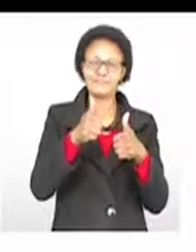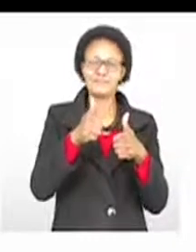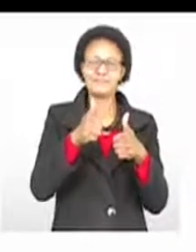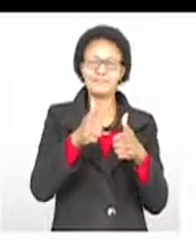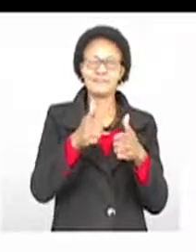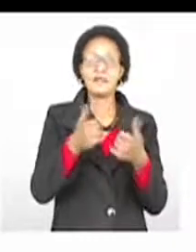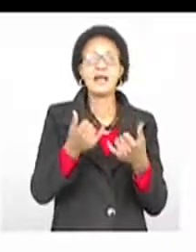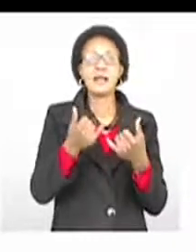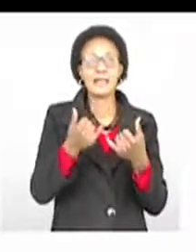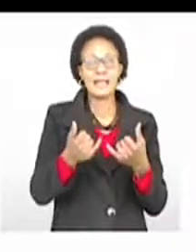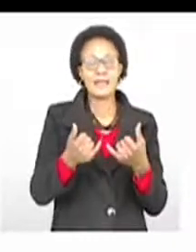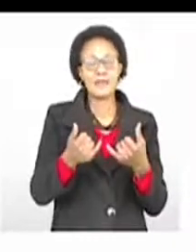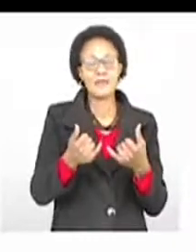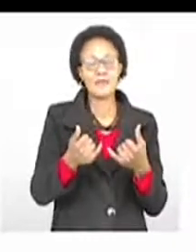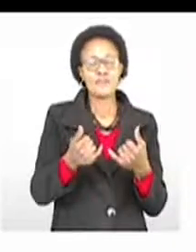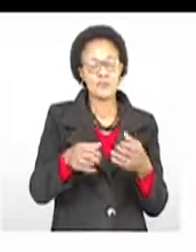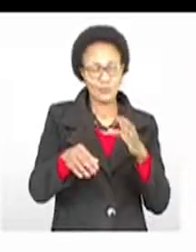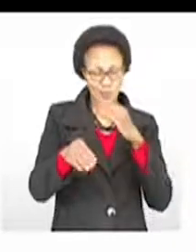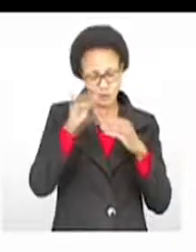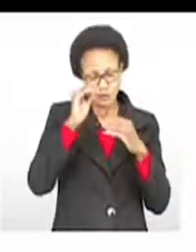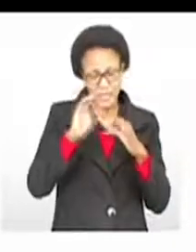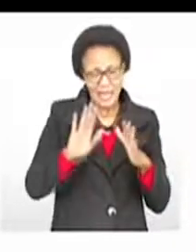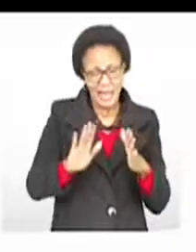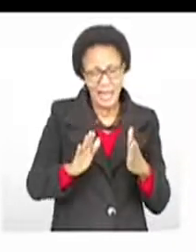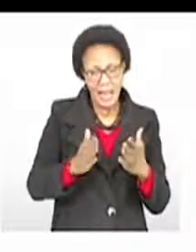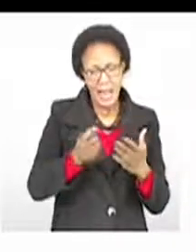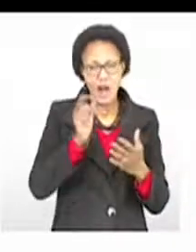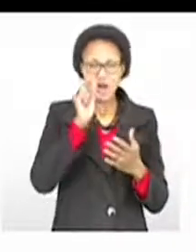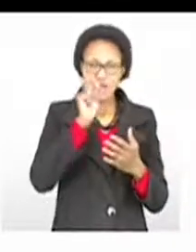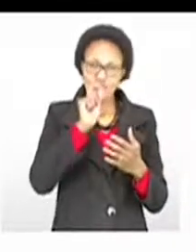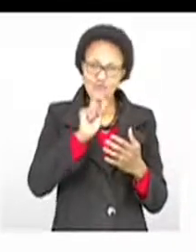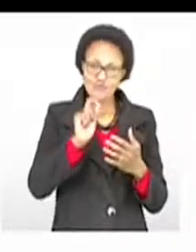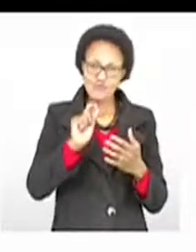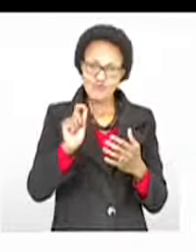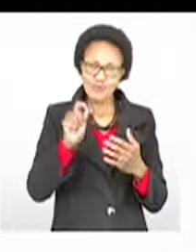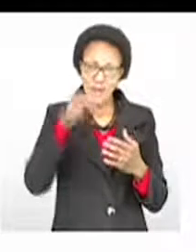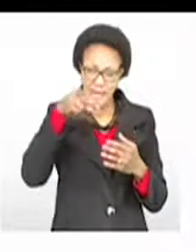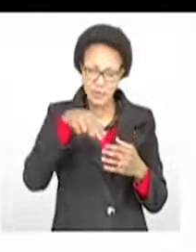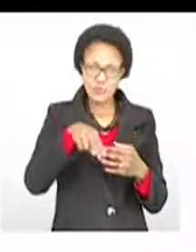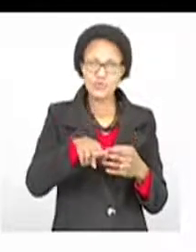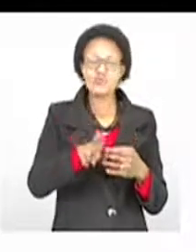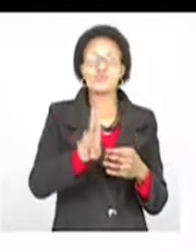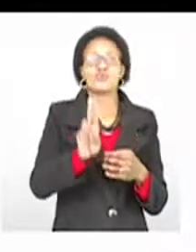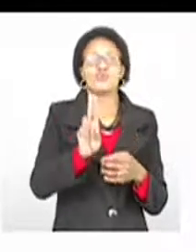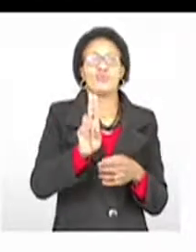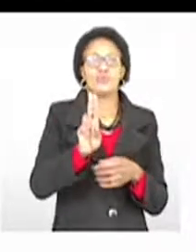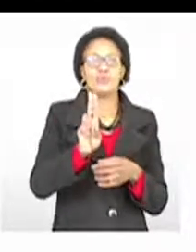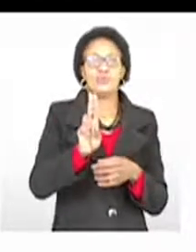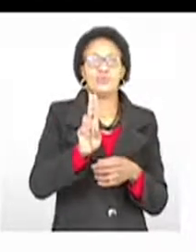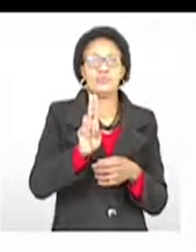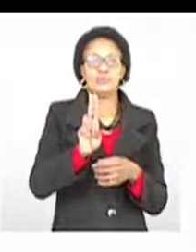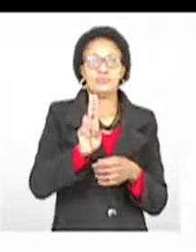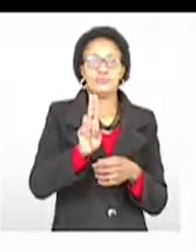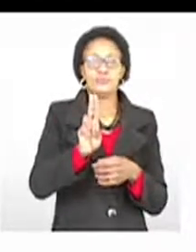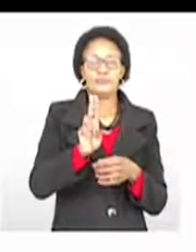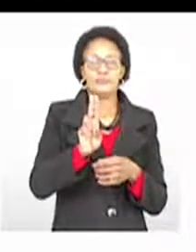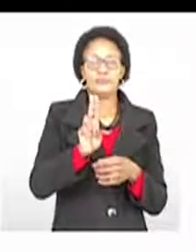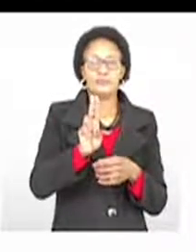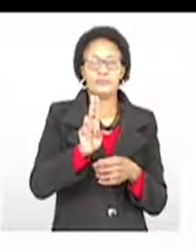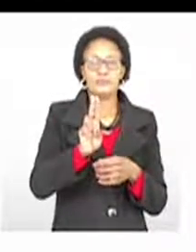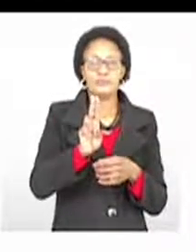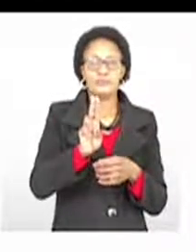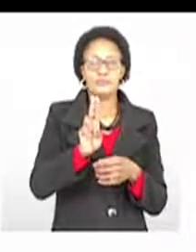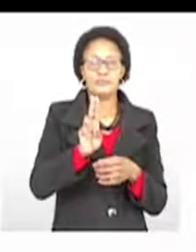going to learn how to write the letter U and as well as use it when we are saying